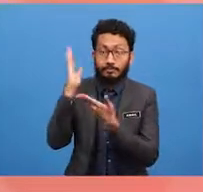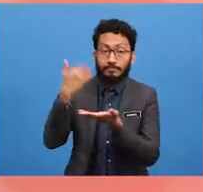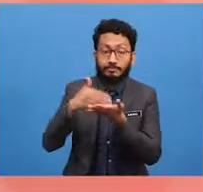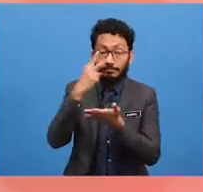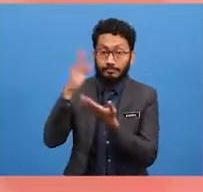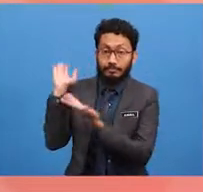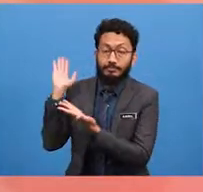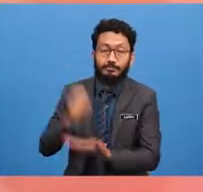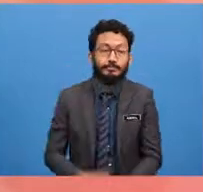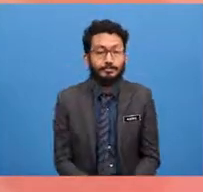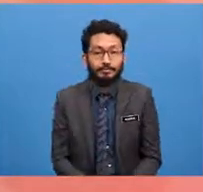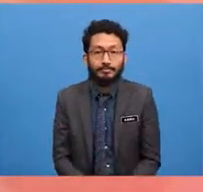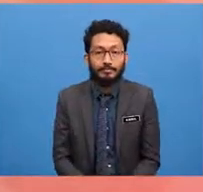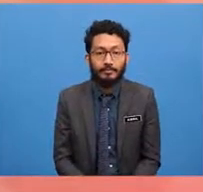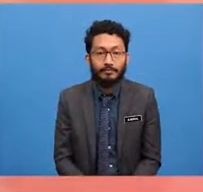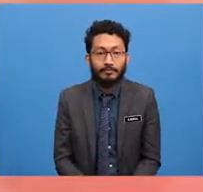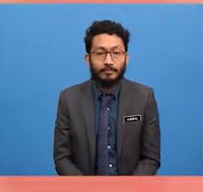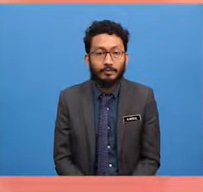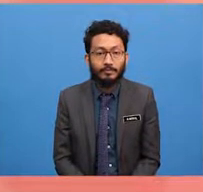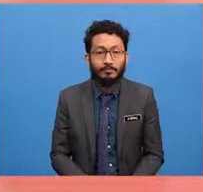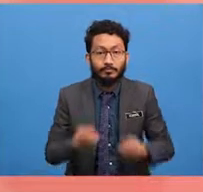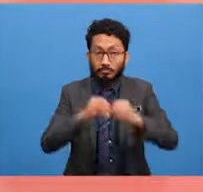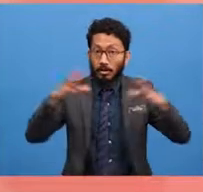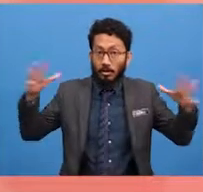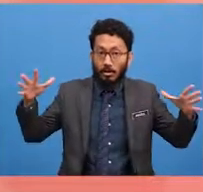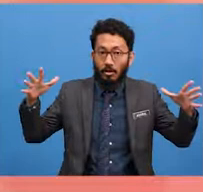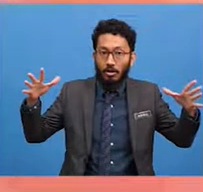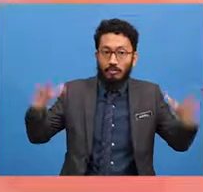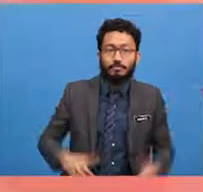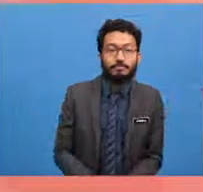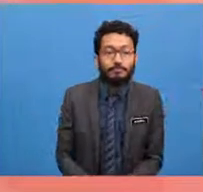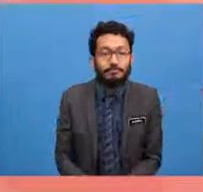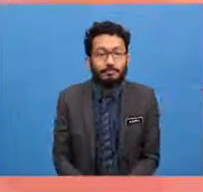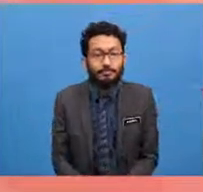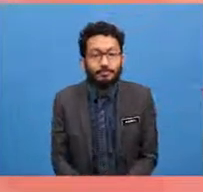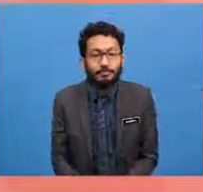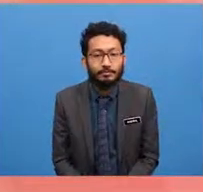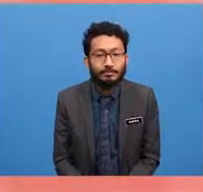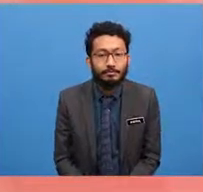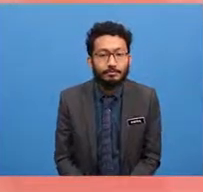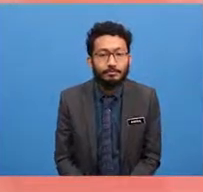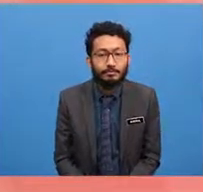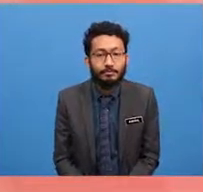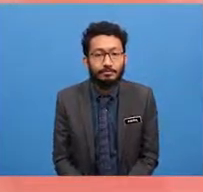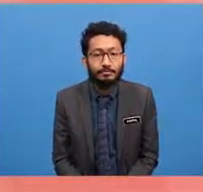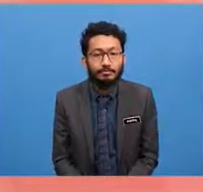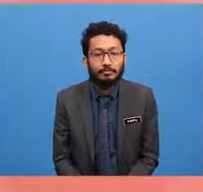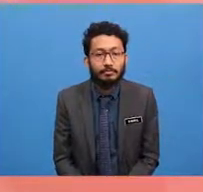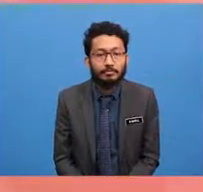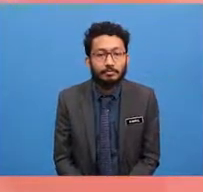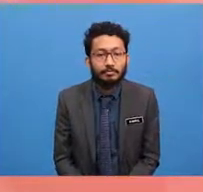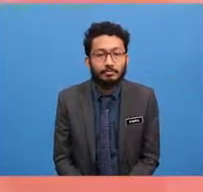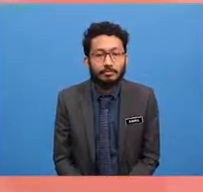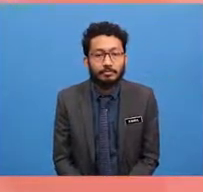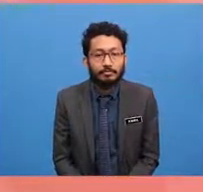means accumulate. Thank you for booking a room at the Grand Hotel. You can check in